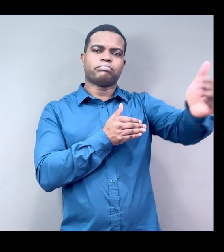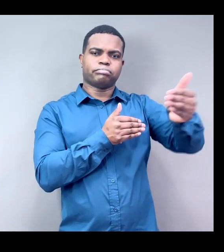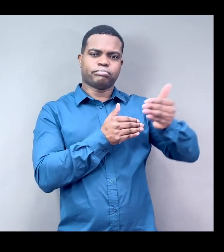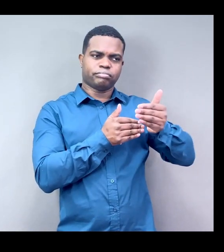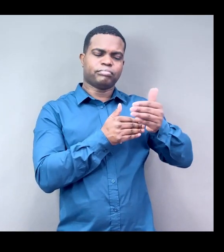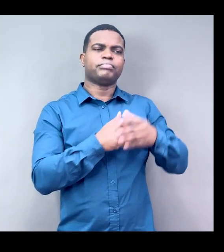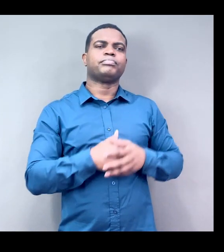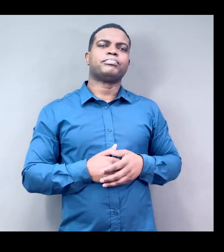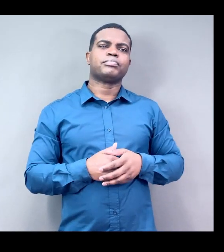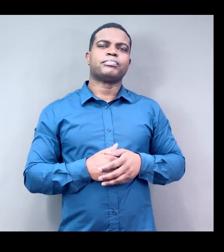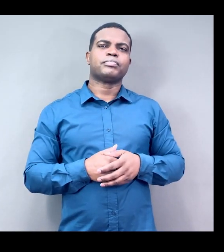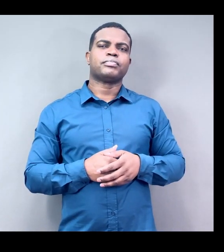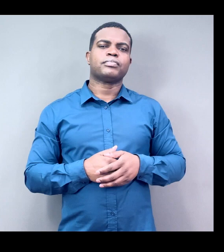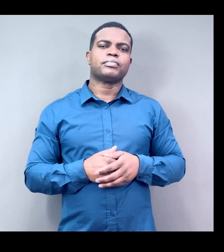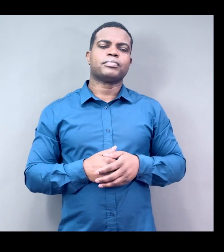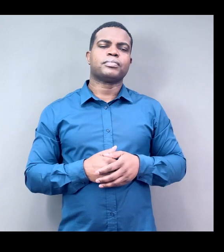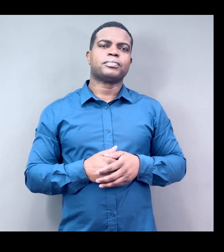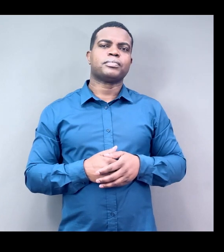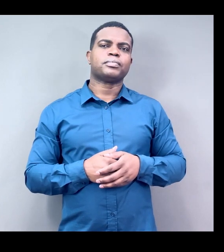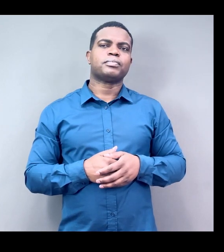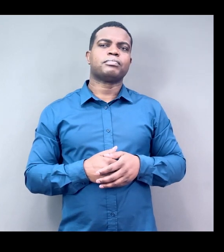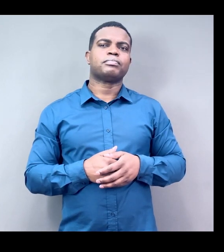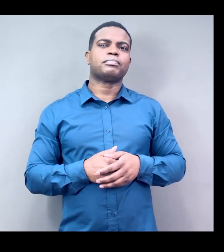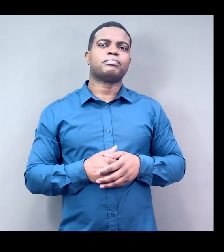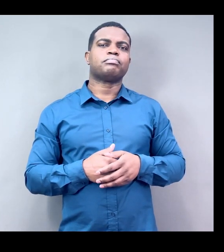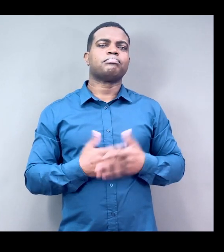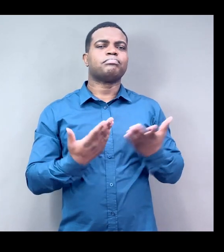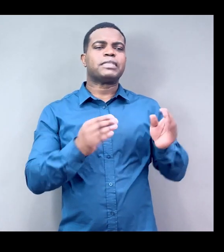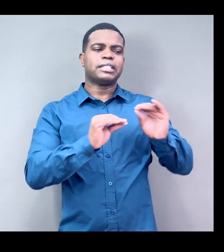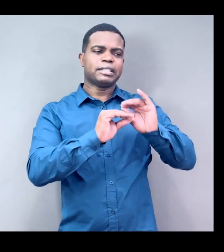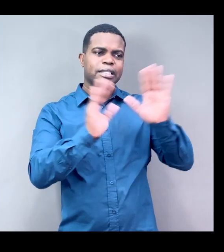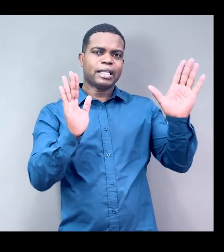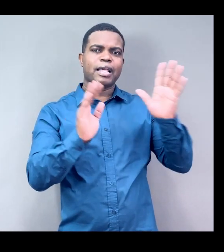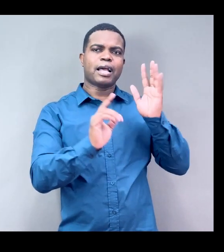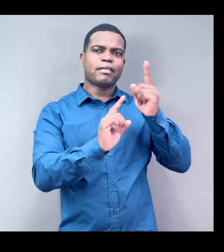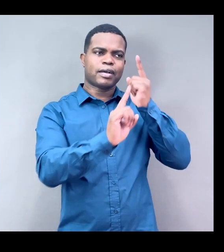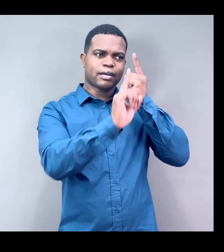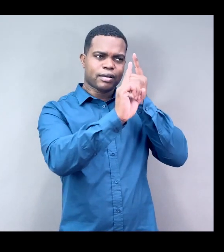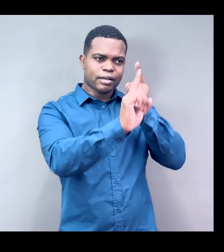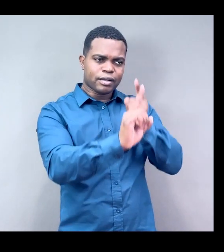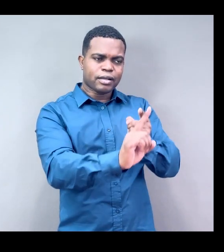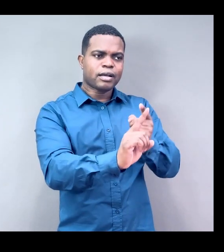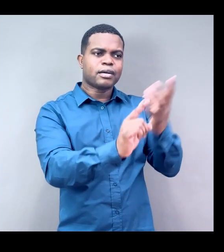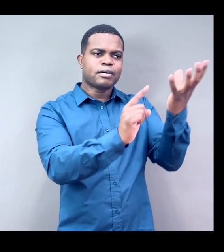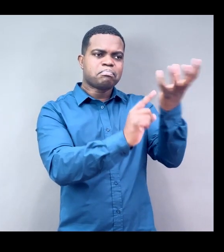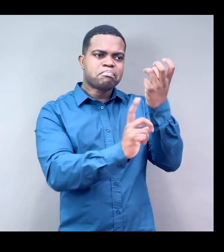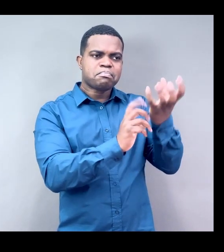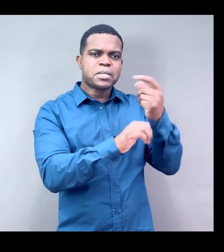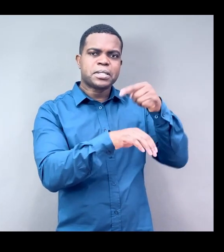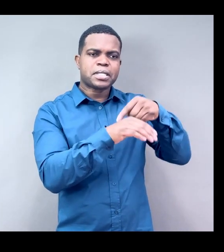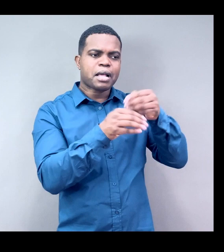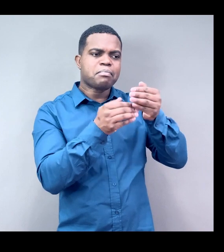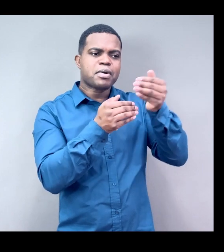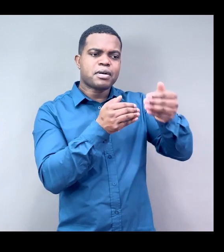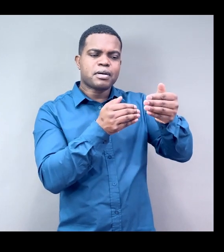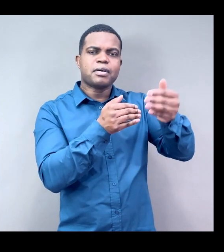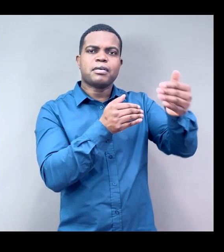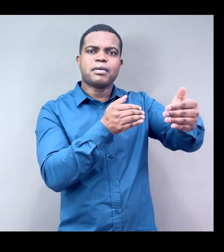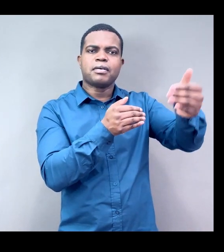usually specific, detailed, and measurable. They define